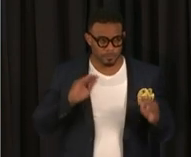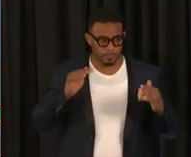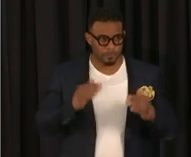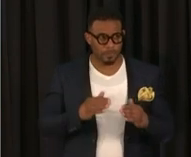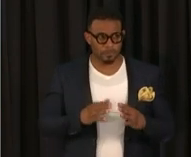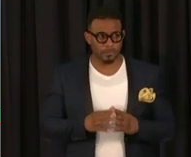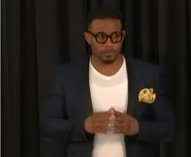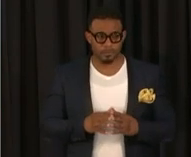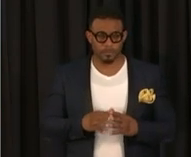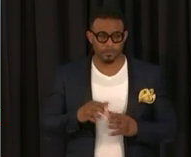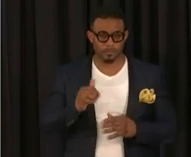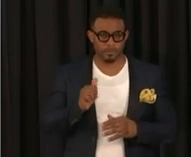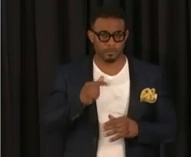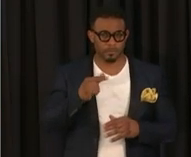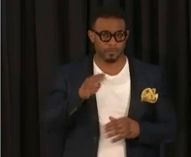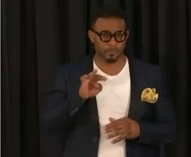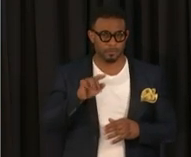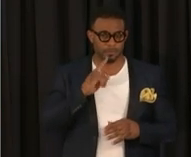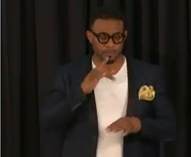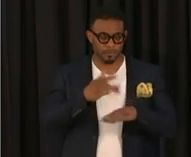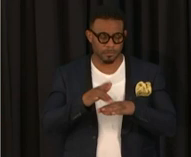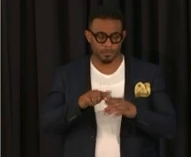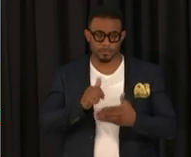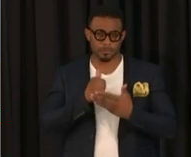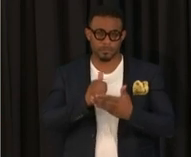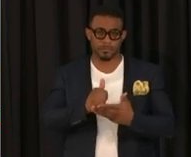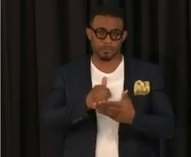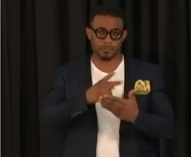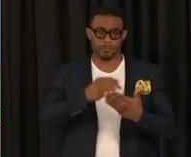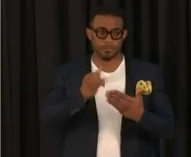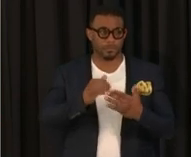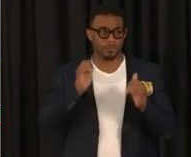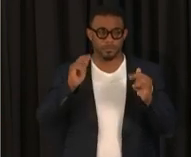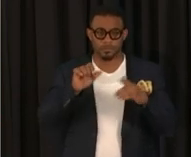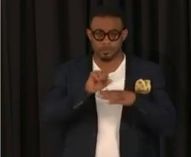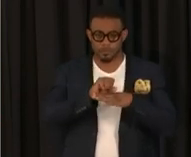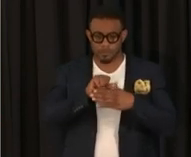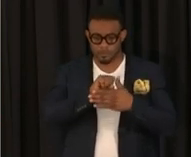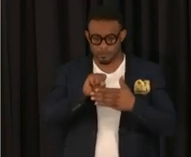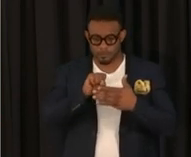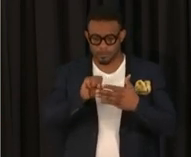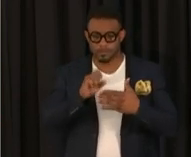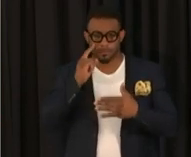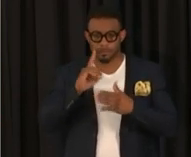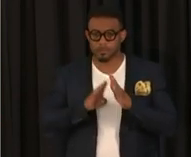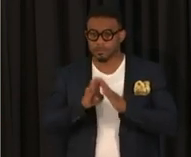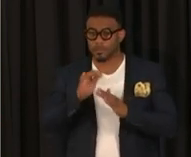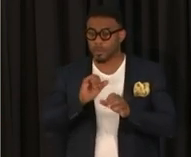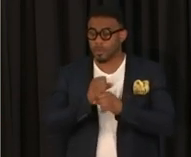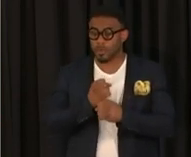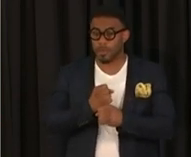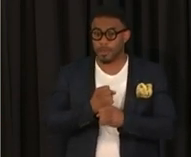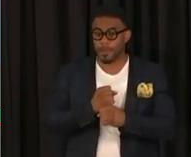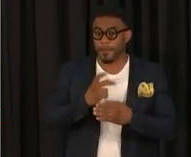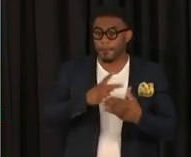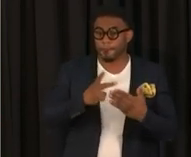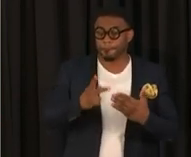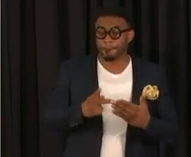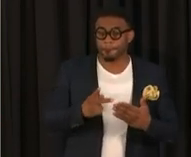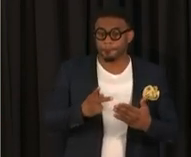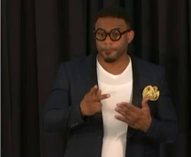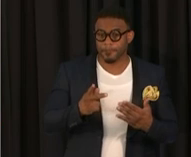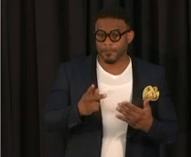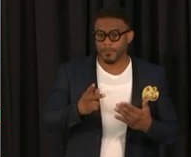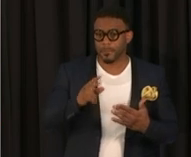We focus at the Green Bank on being available to help projects at all stages of development. We created a